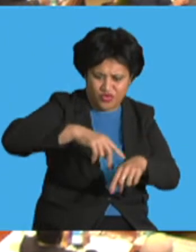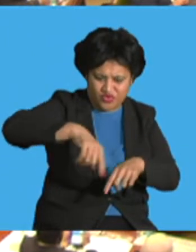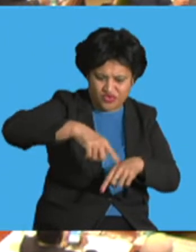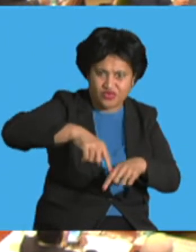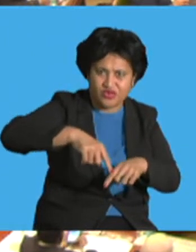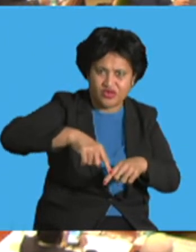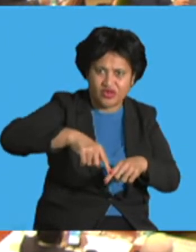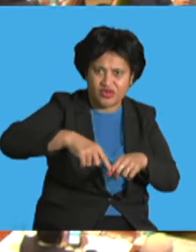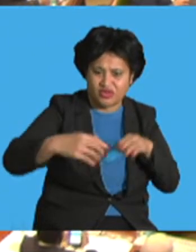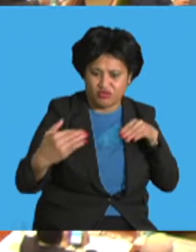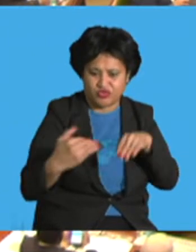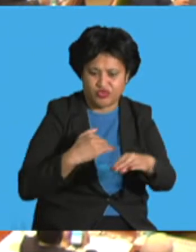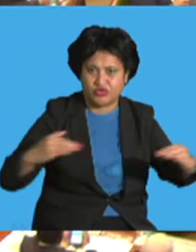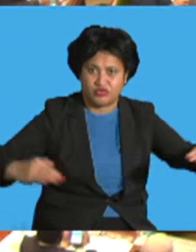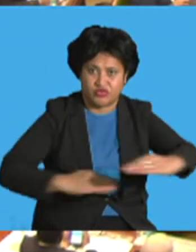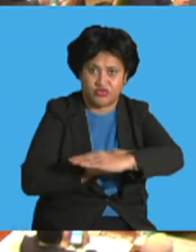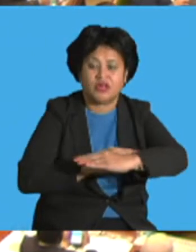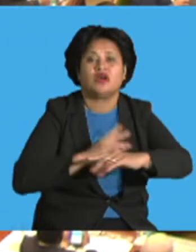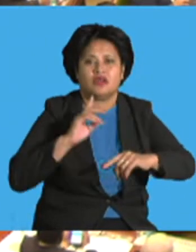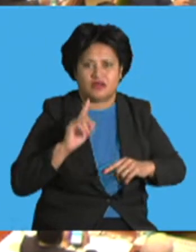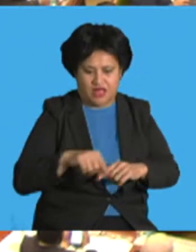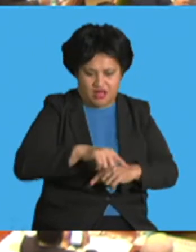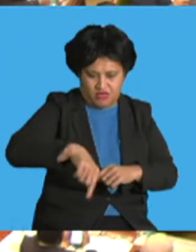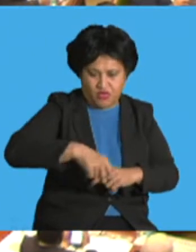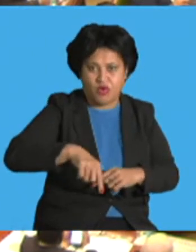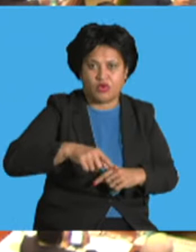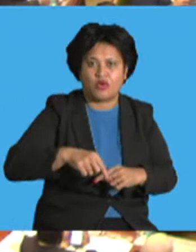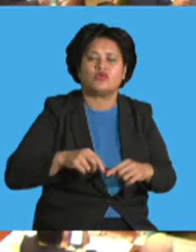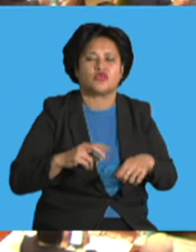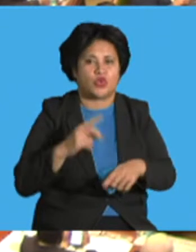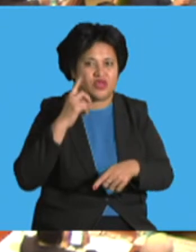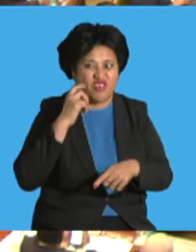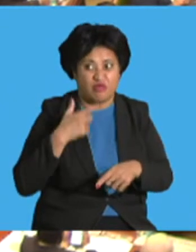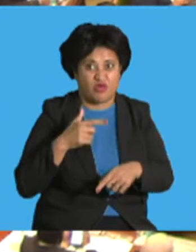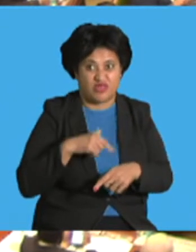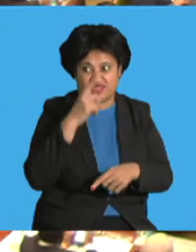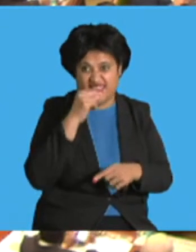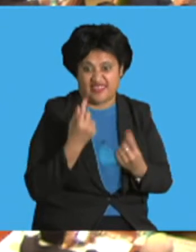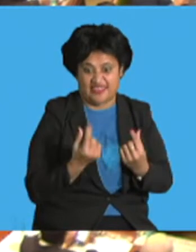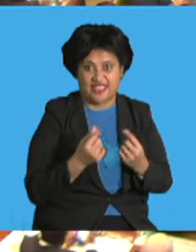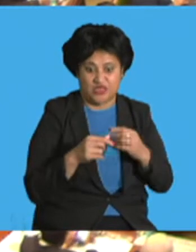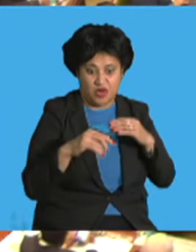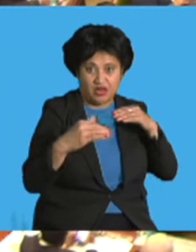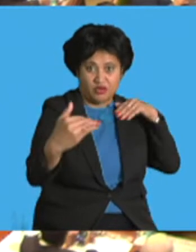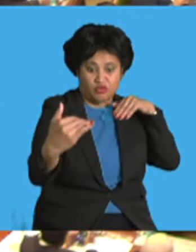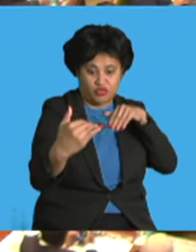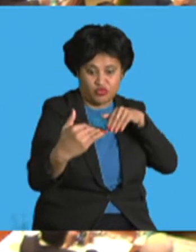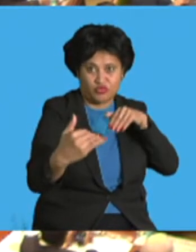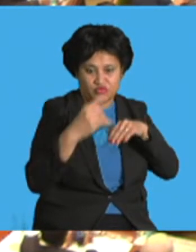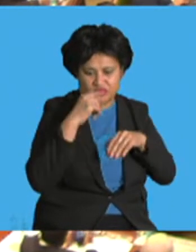and areas where there's a sort of trend in offences being